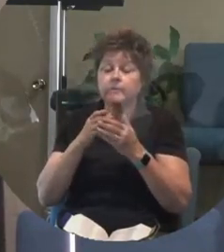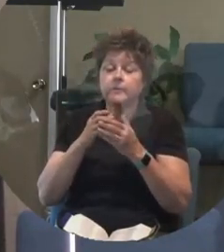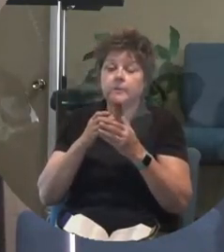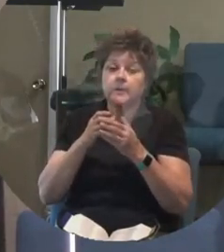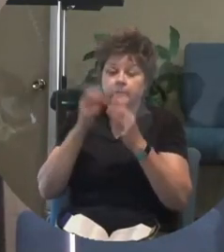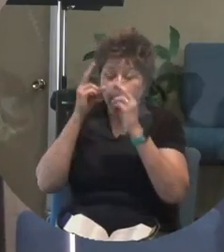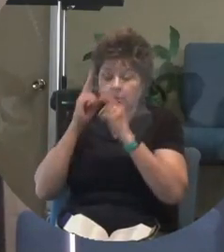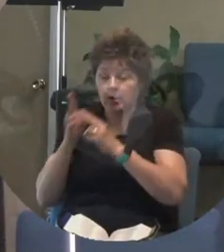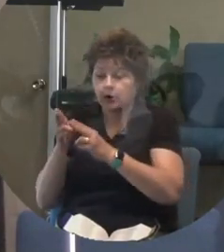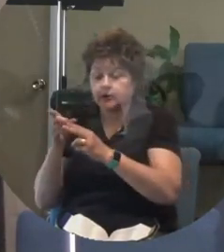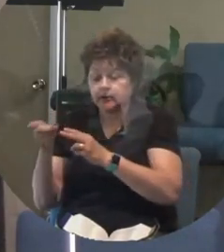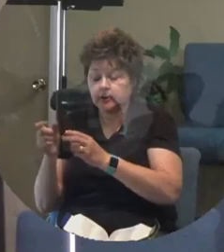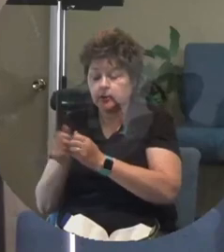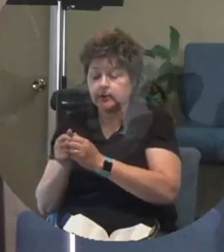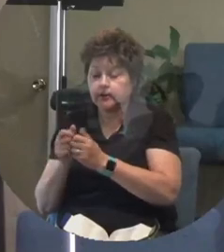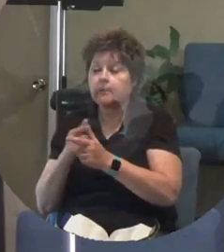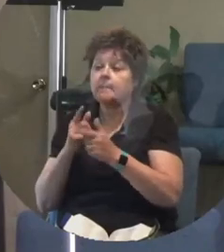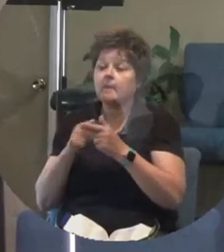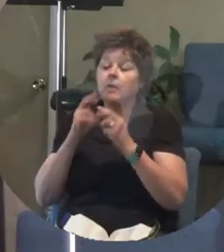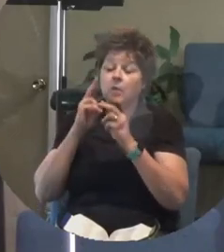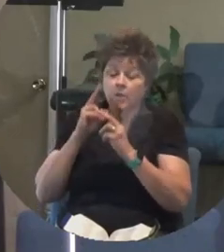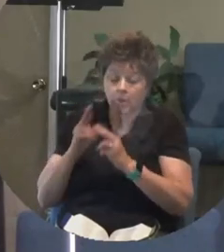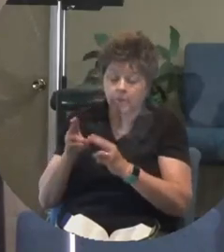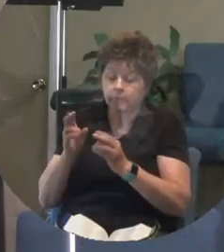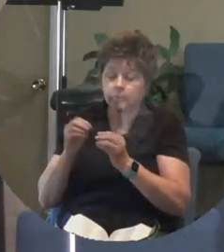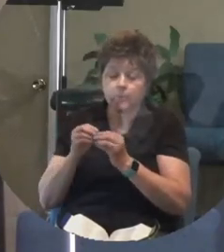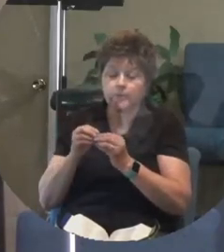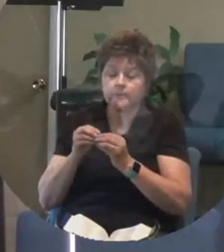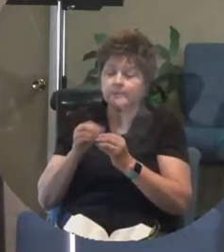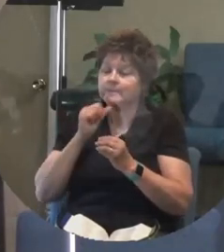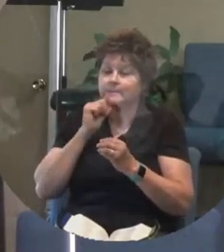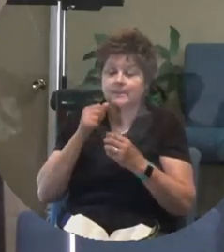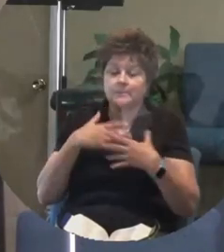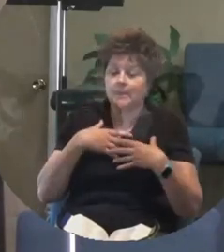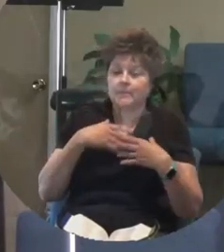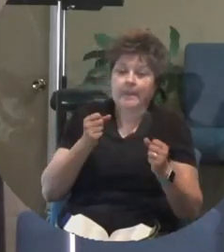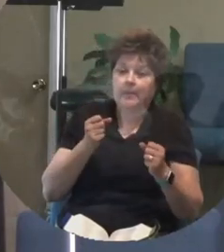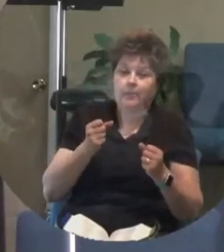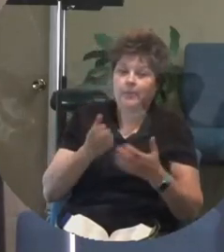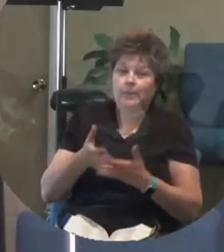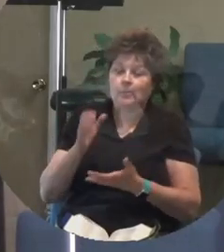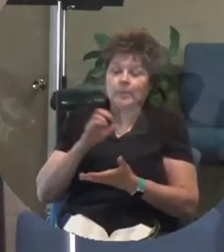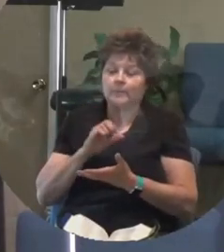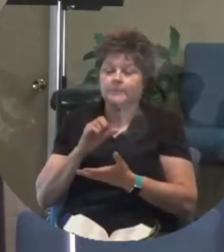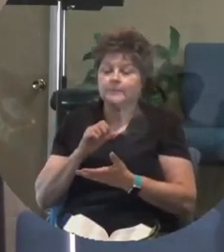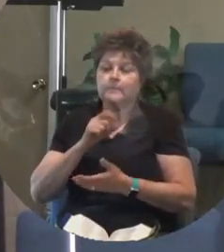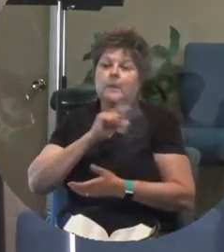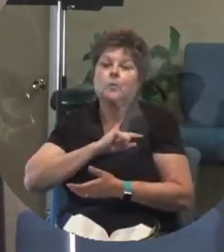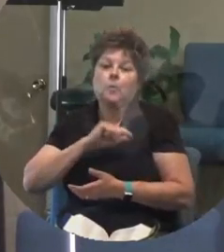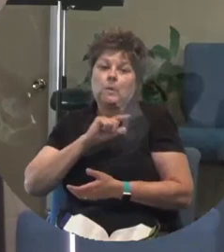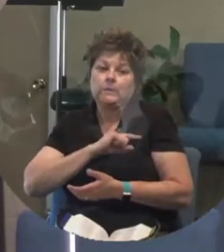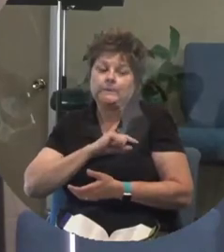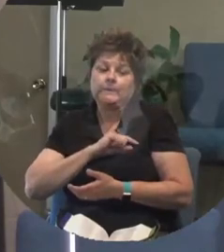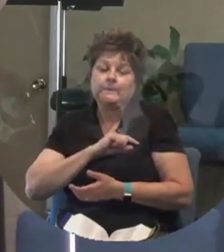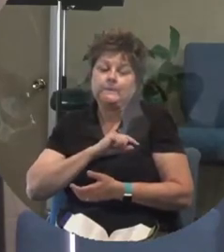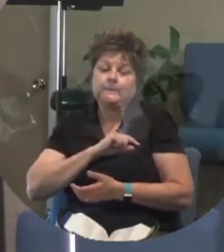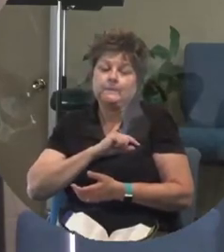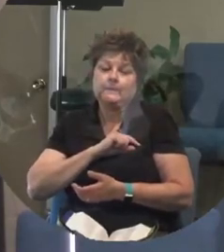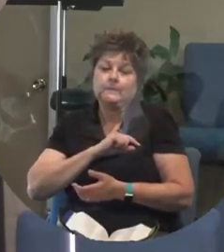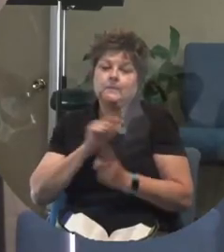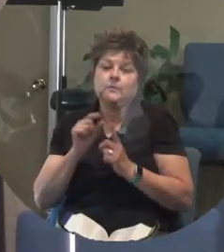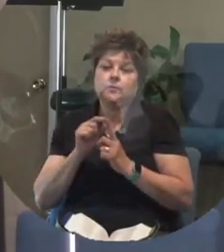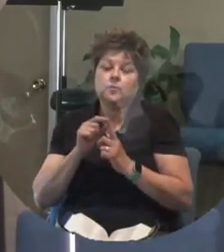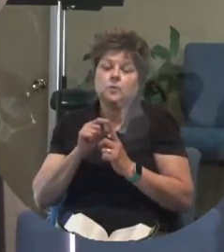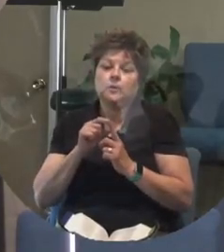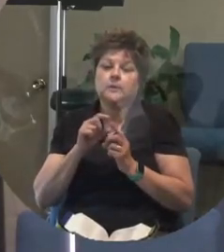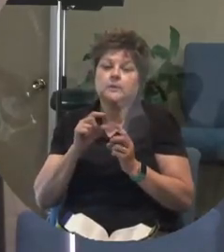more. This is not about health and wealth, though. This is about quality. Because the word wine